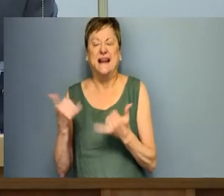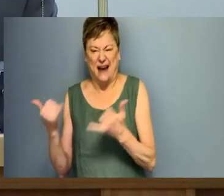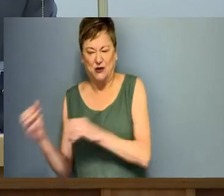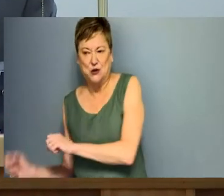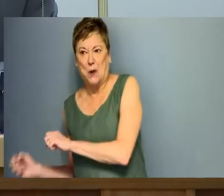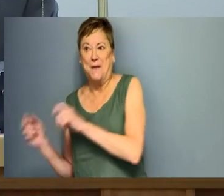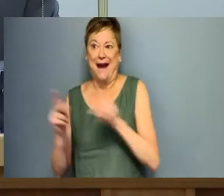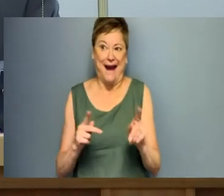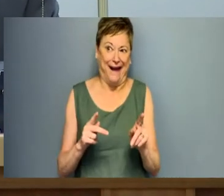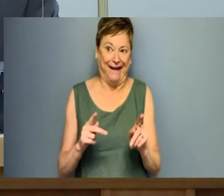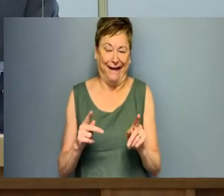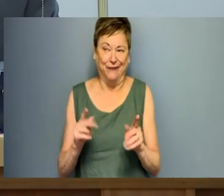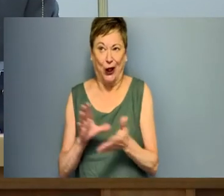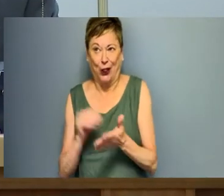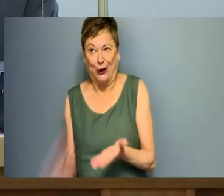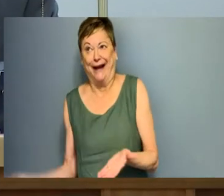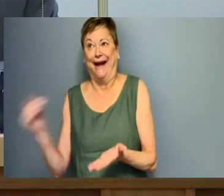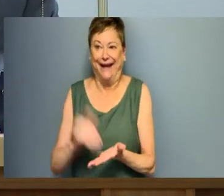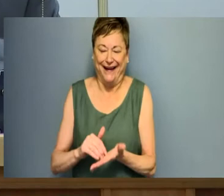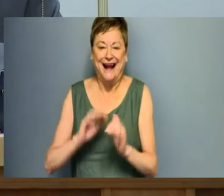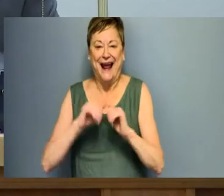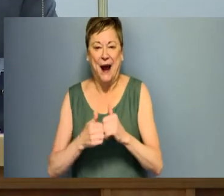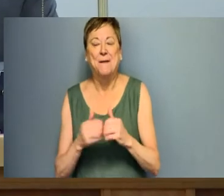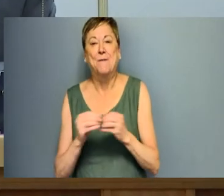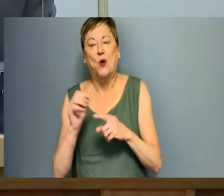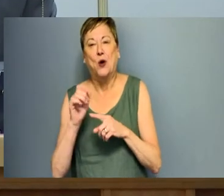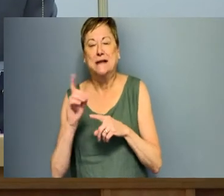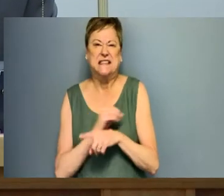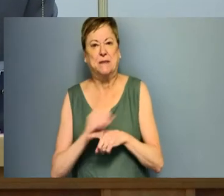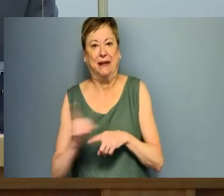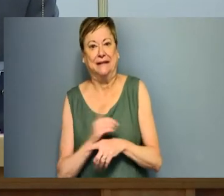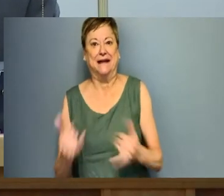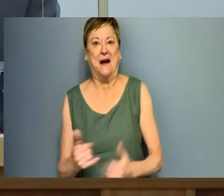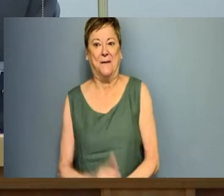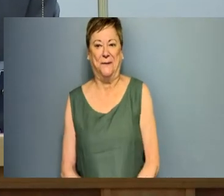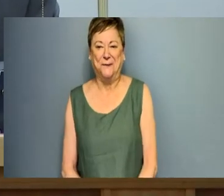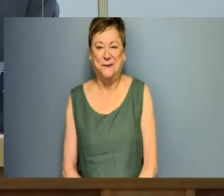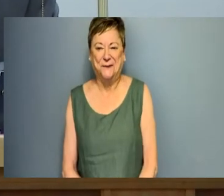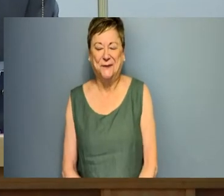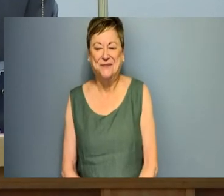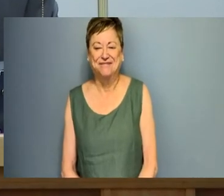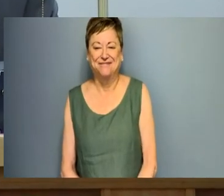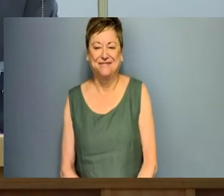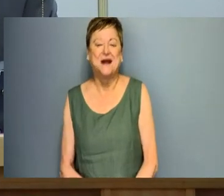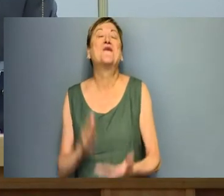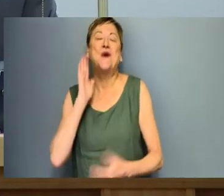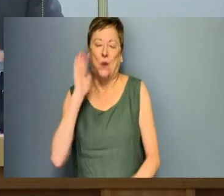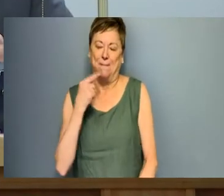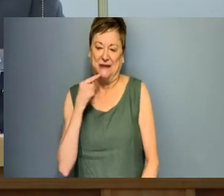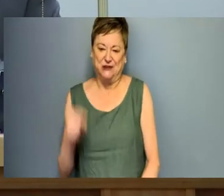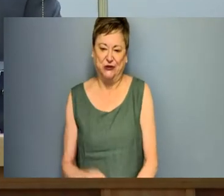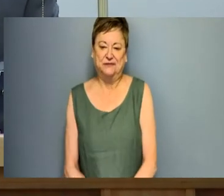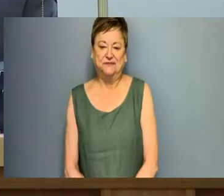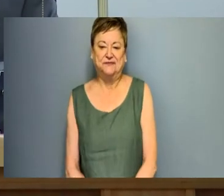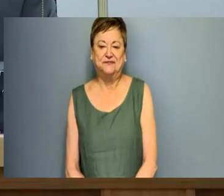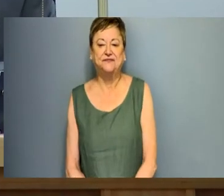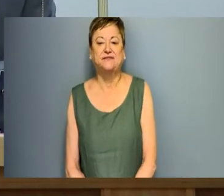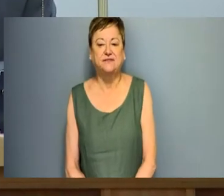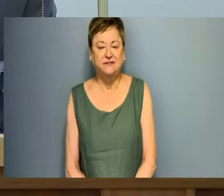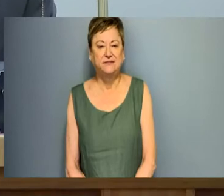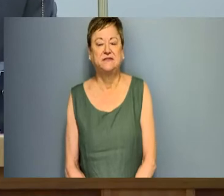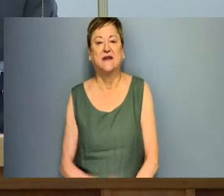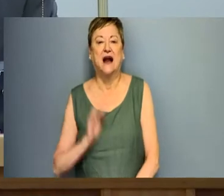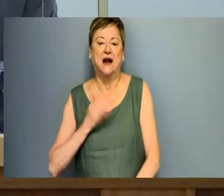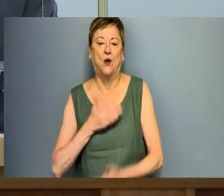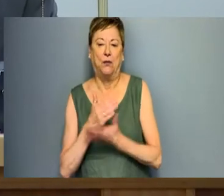back and, learn how to be more disciplined, I think, now that she was, But we certainly will miss her on our SART part of the fifth